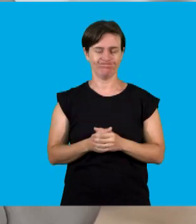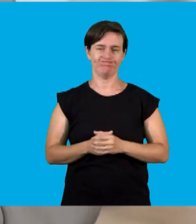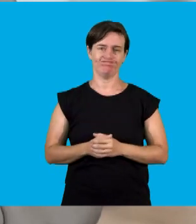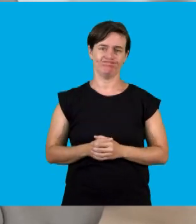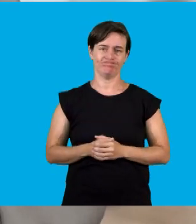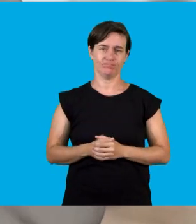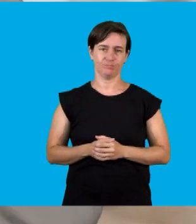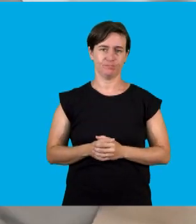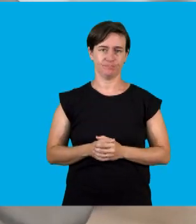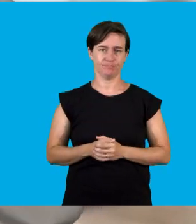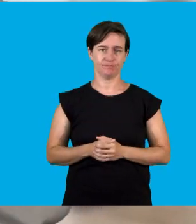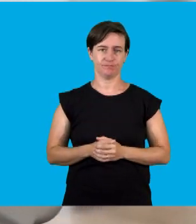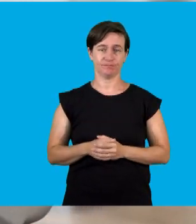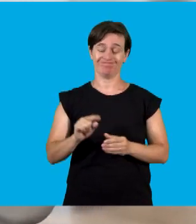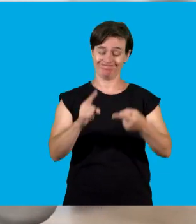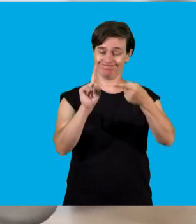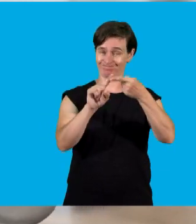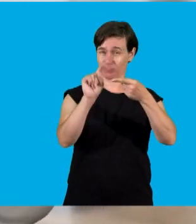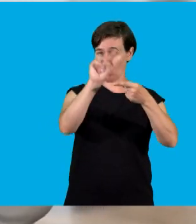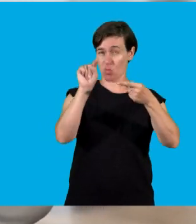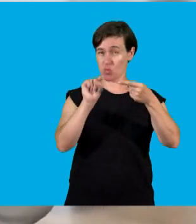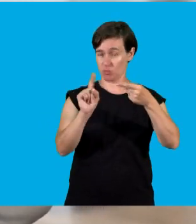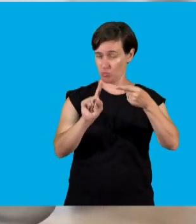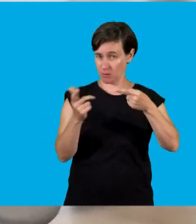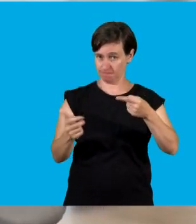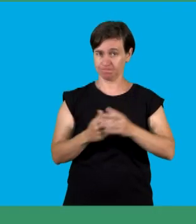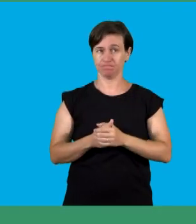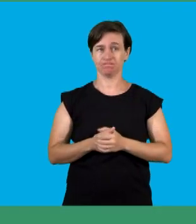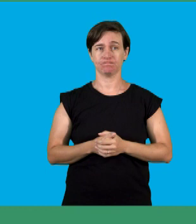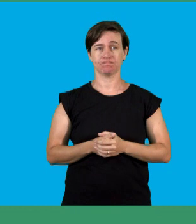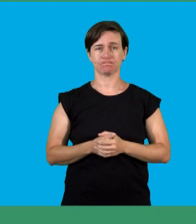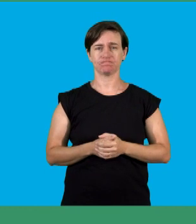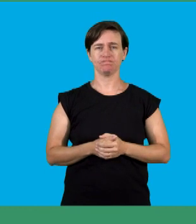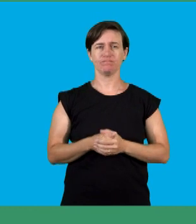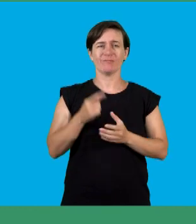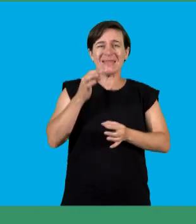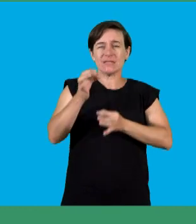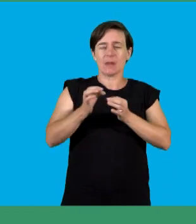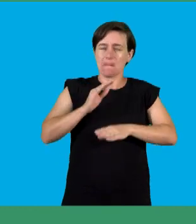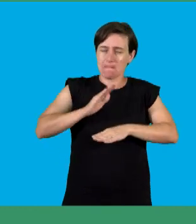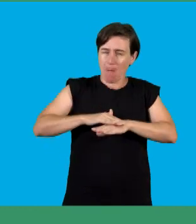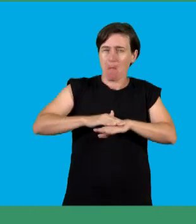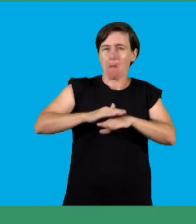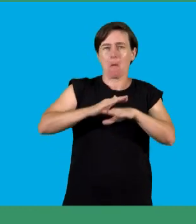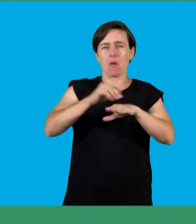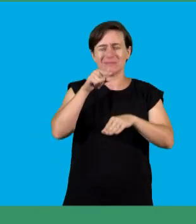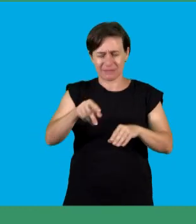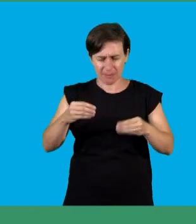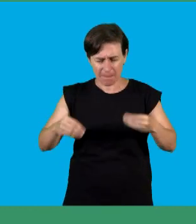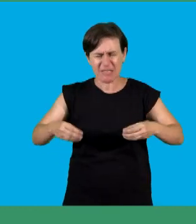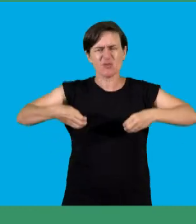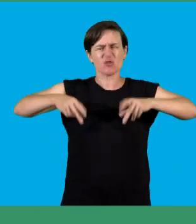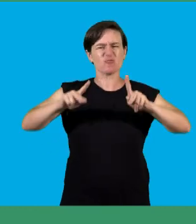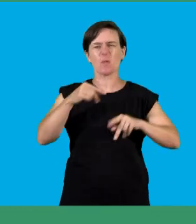So let's start with the first application question. It says here, elaborate on the meaning of